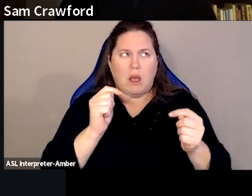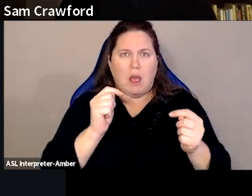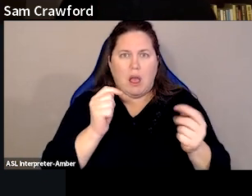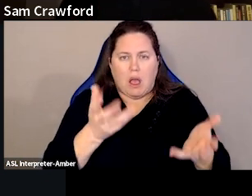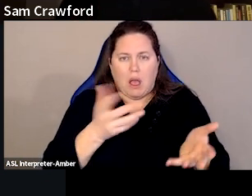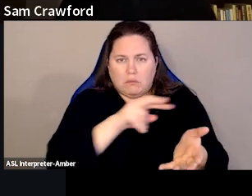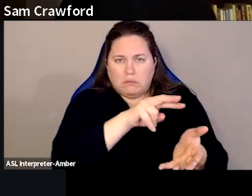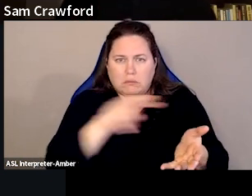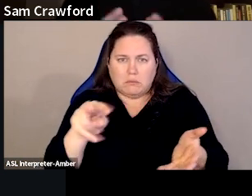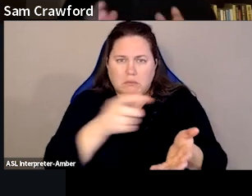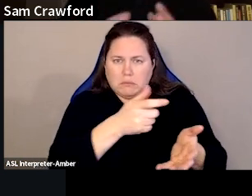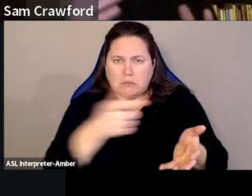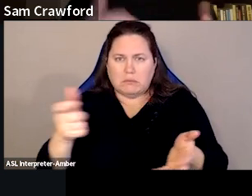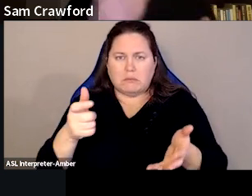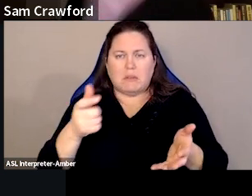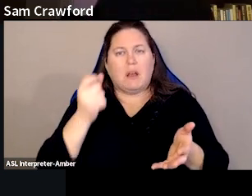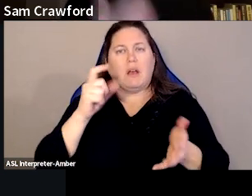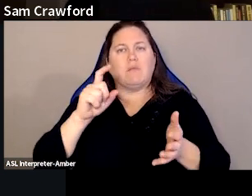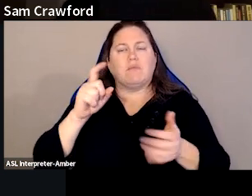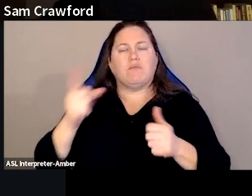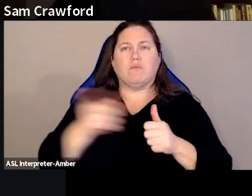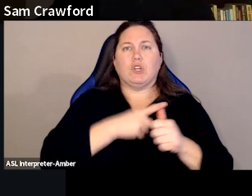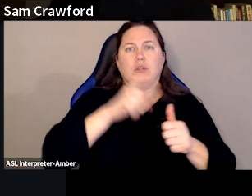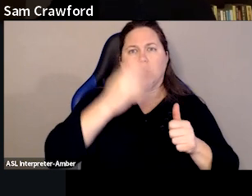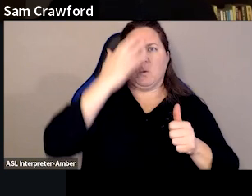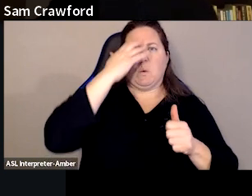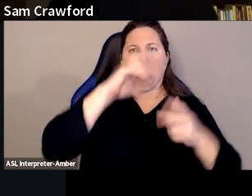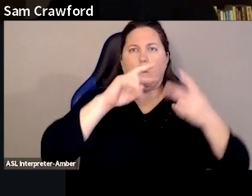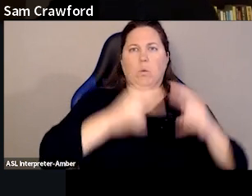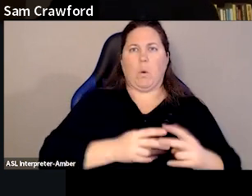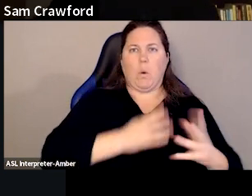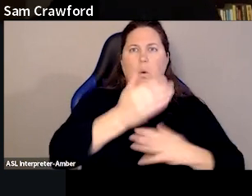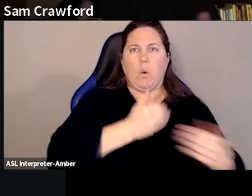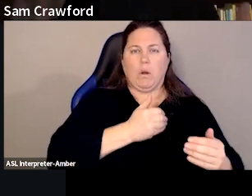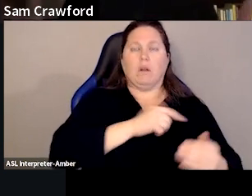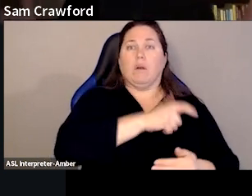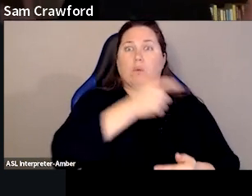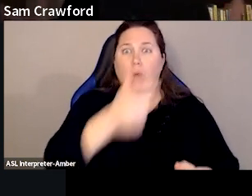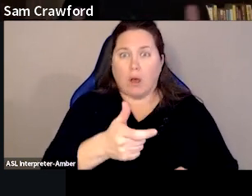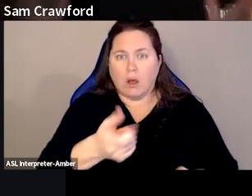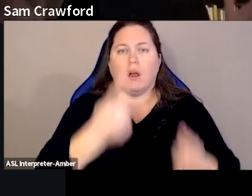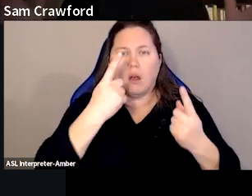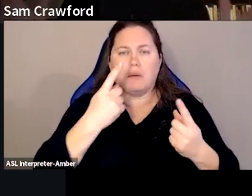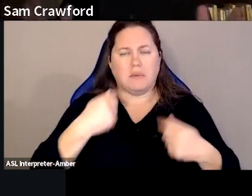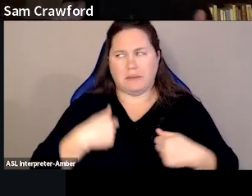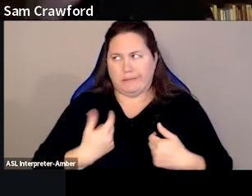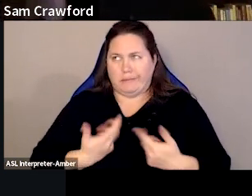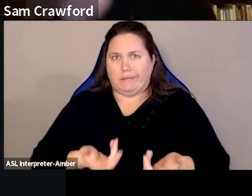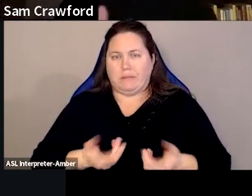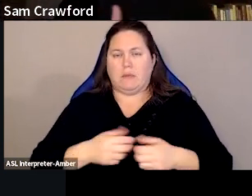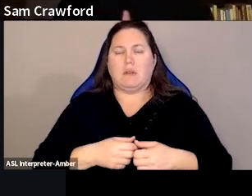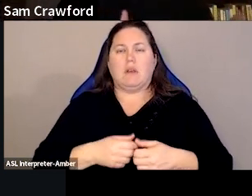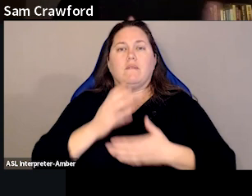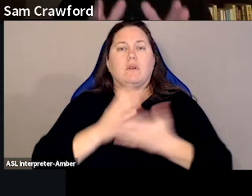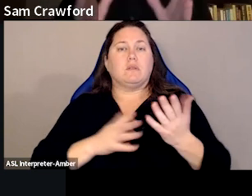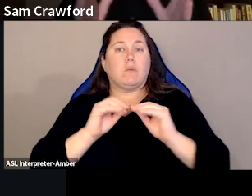code and the platforms that these people are talking about. For organizations, this is completely different. So it's not